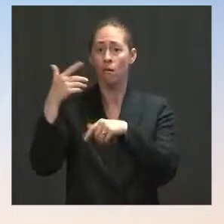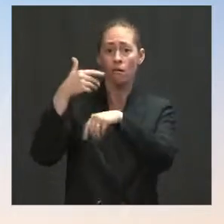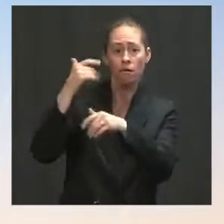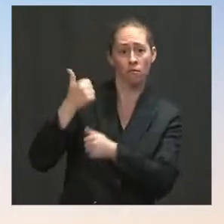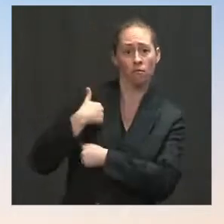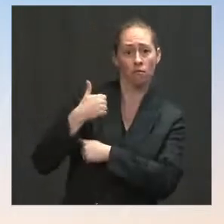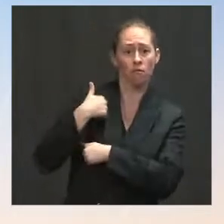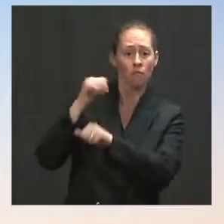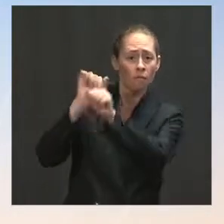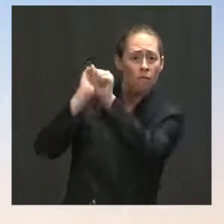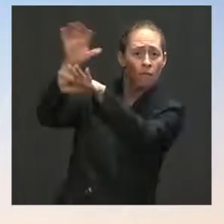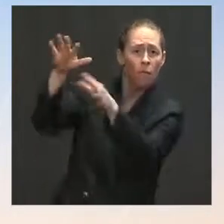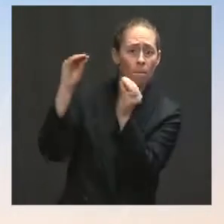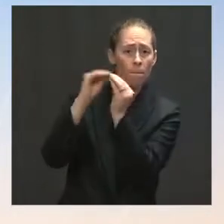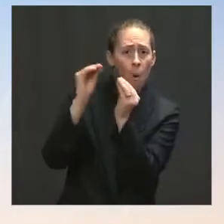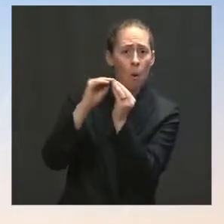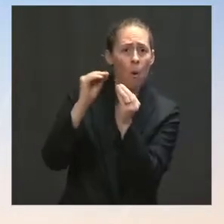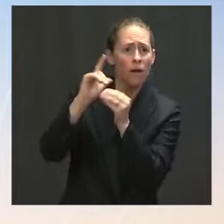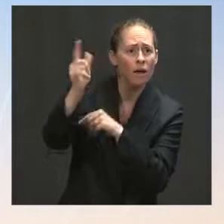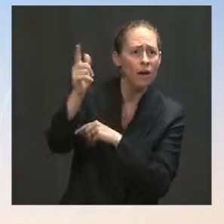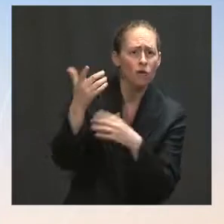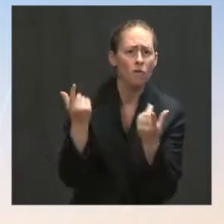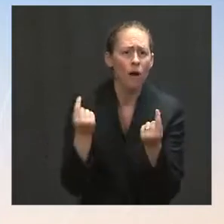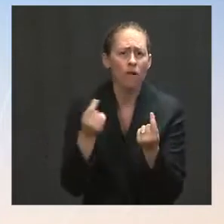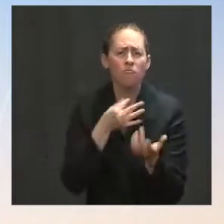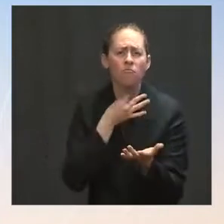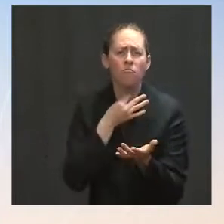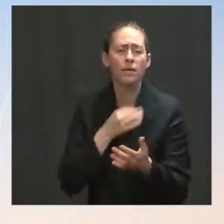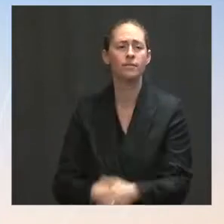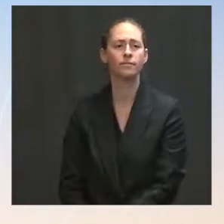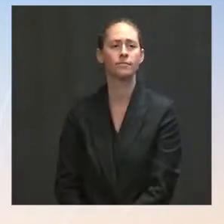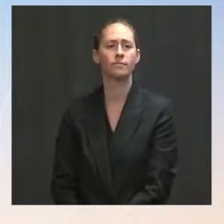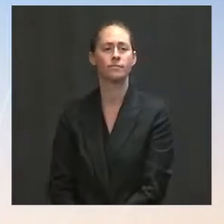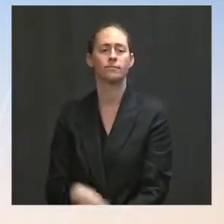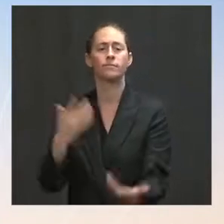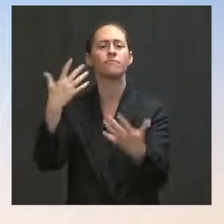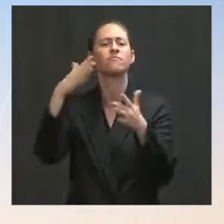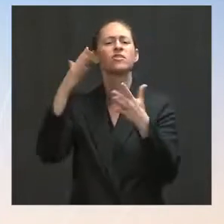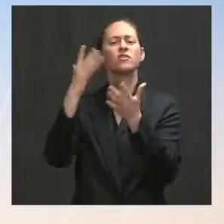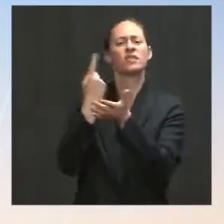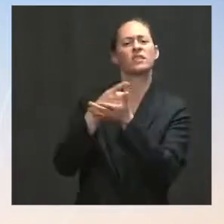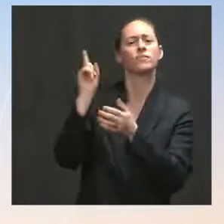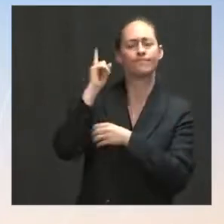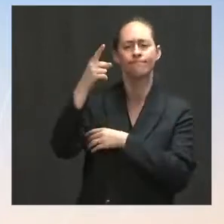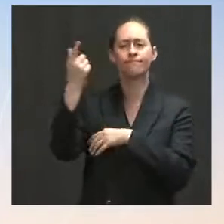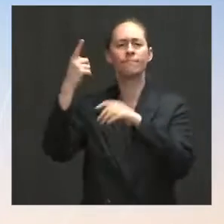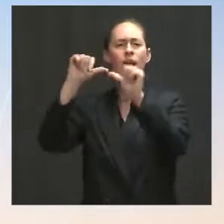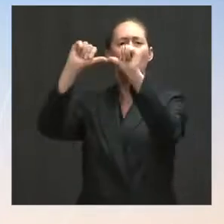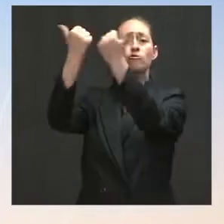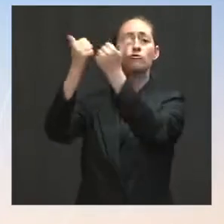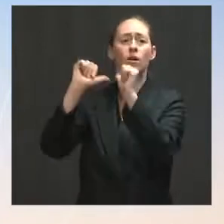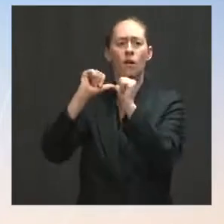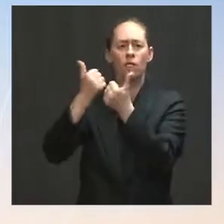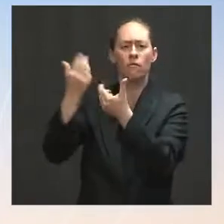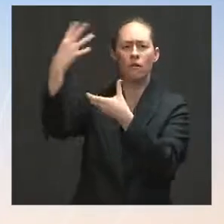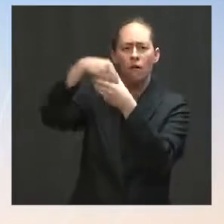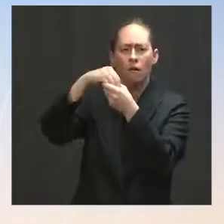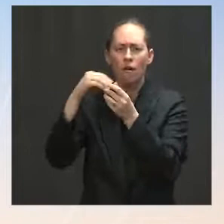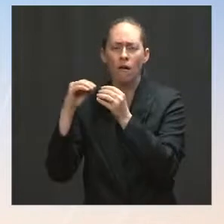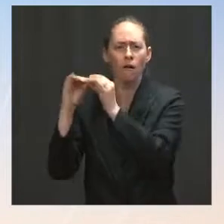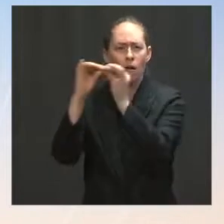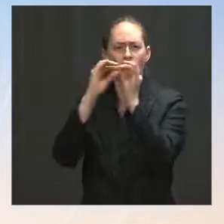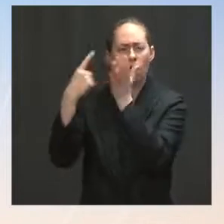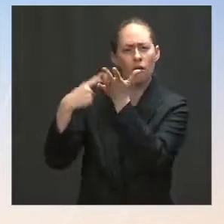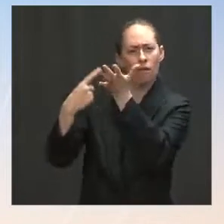an interagency delegation, as you noted, was on the ground in Port-au-Prince yesterday and returned home. I'm not aware of anyone staying from